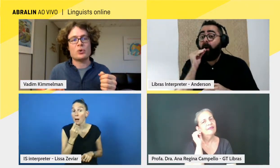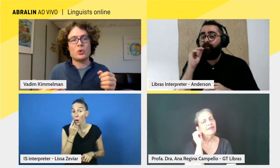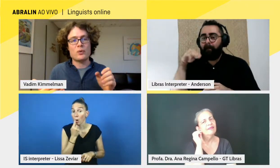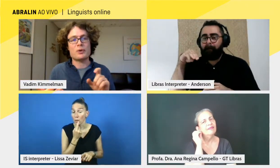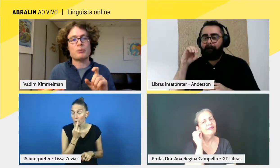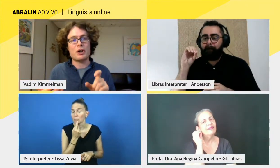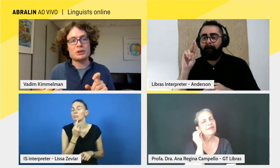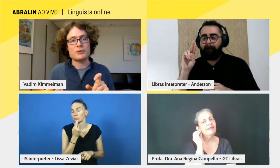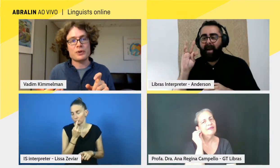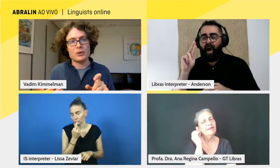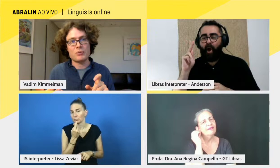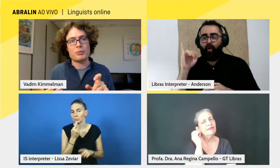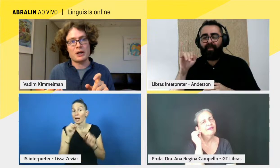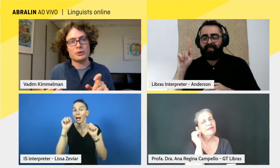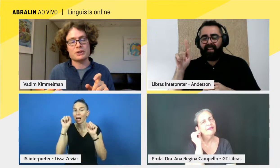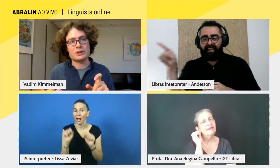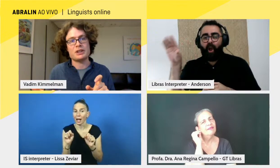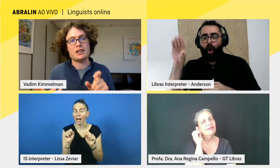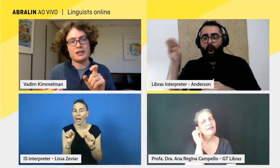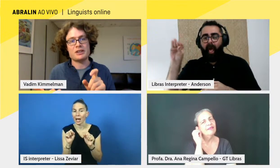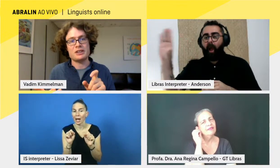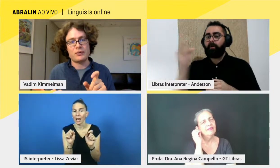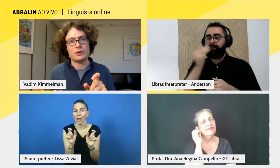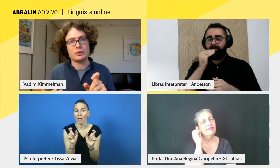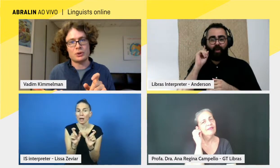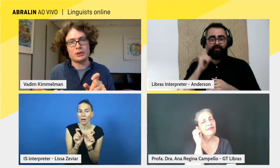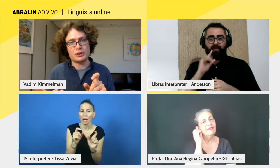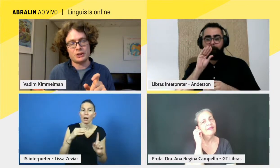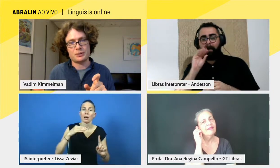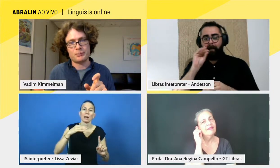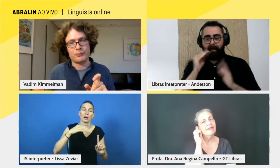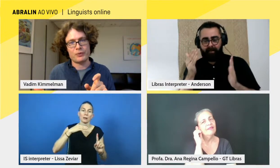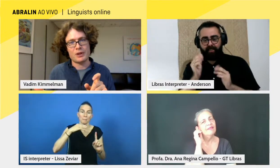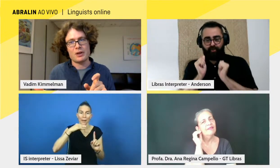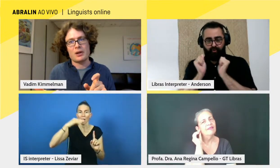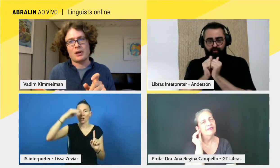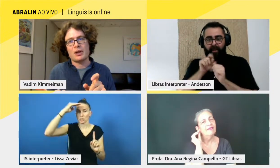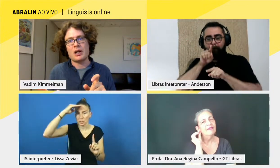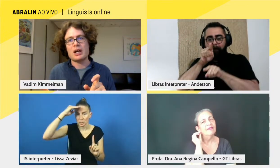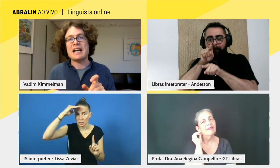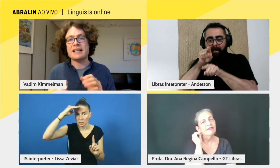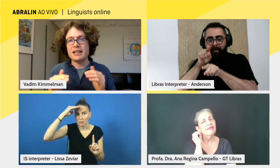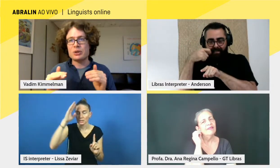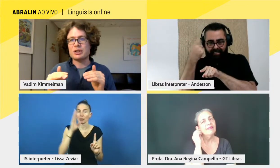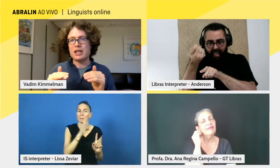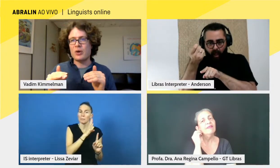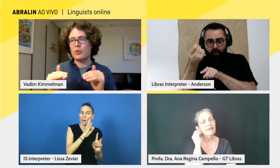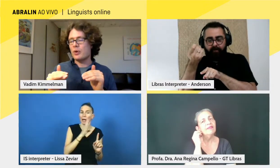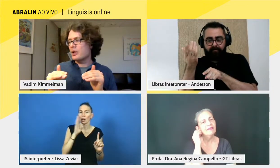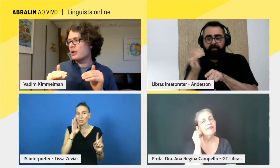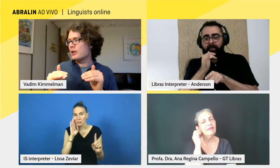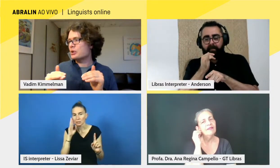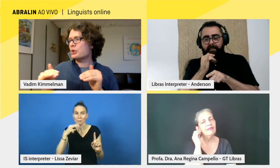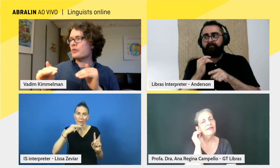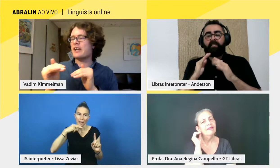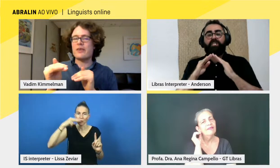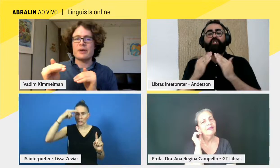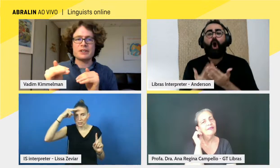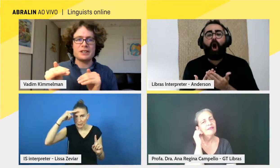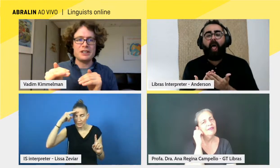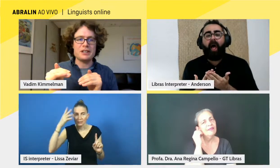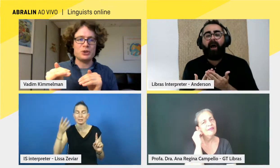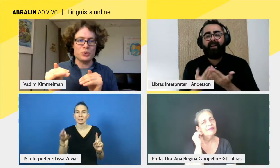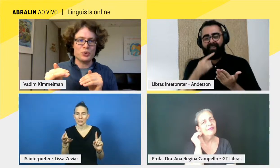spread over parts of the compounds in different orders. I cannot now sort